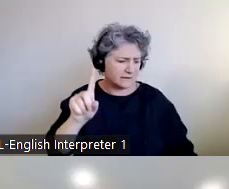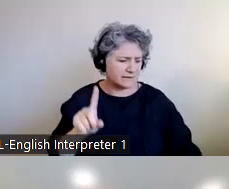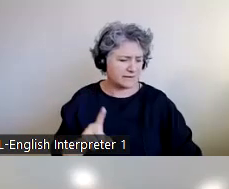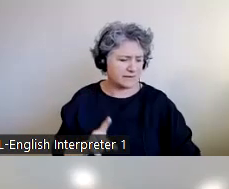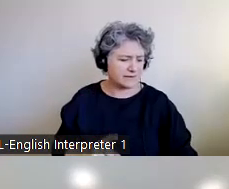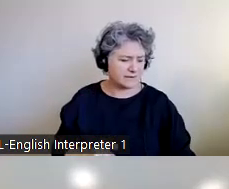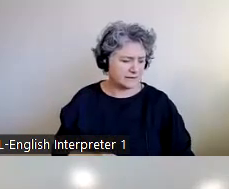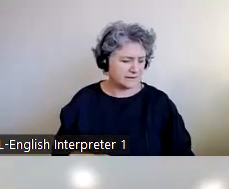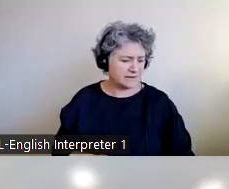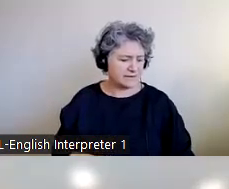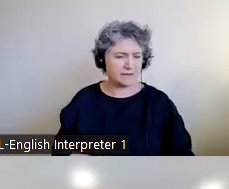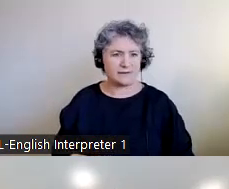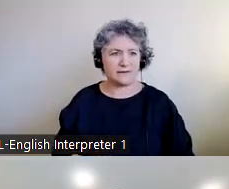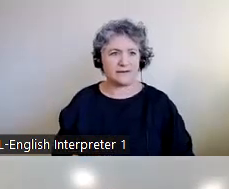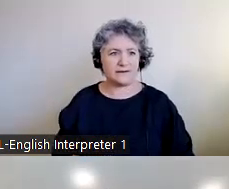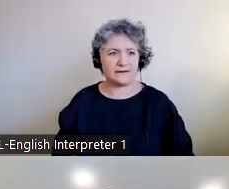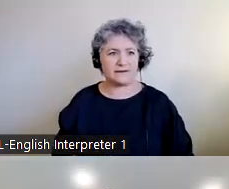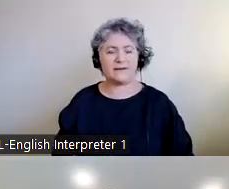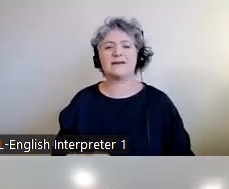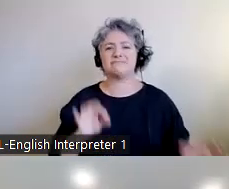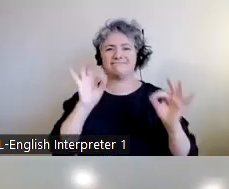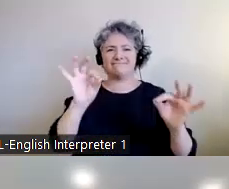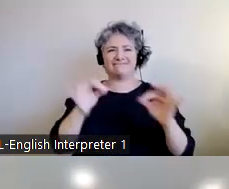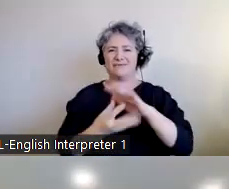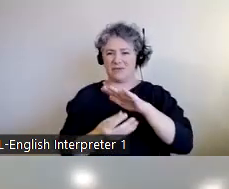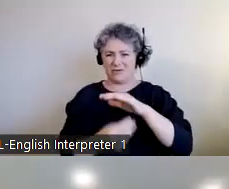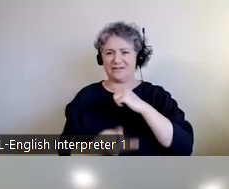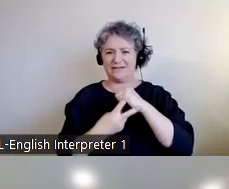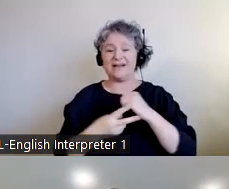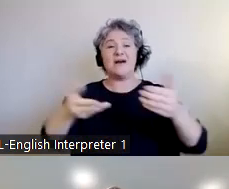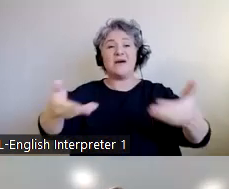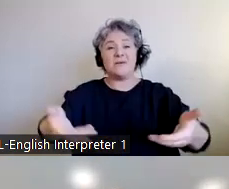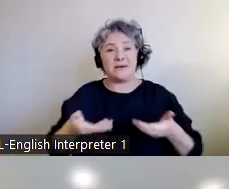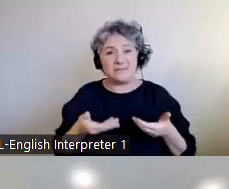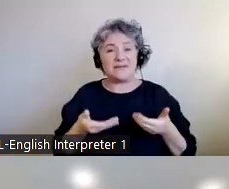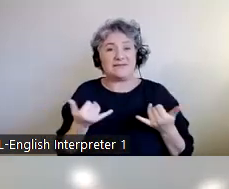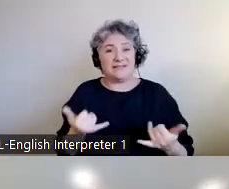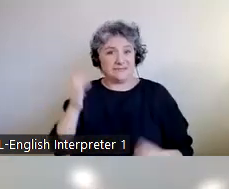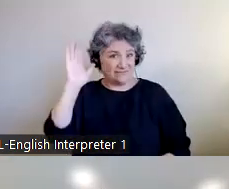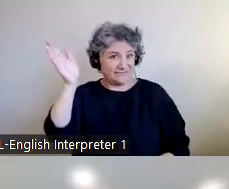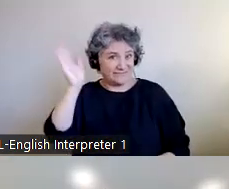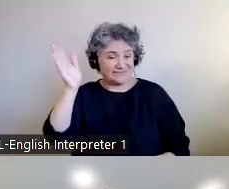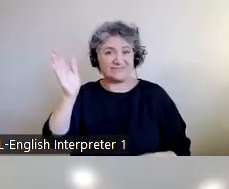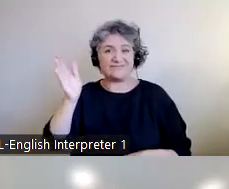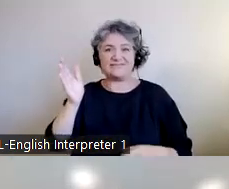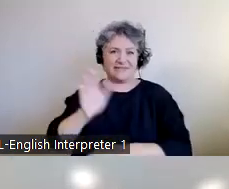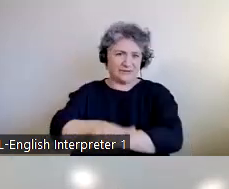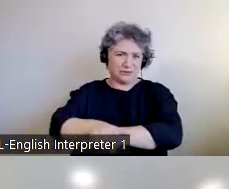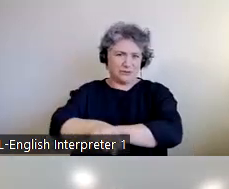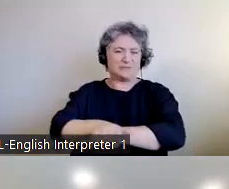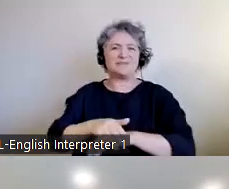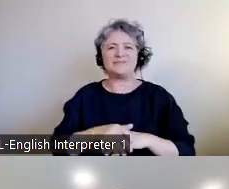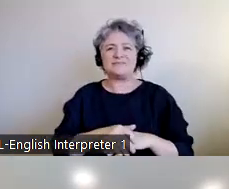Good. There we go. Welcome today to our presentation this afternoon. Elder Abuse